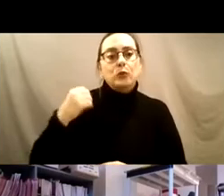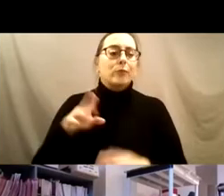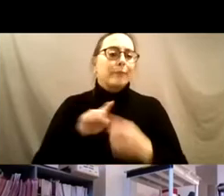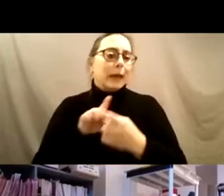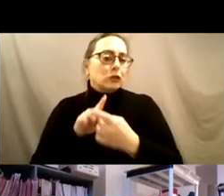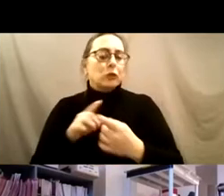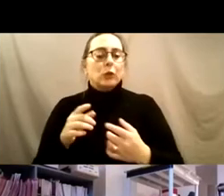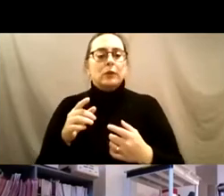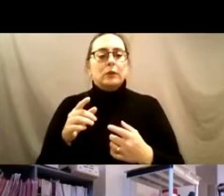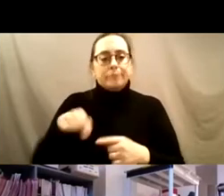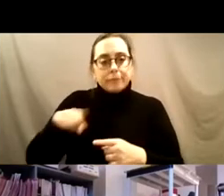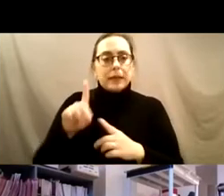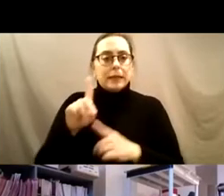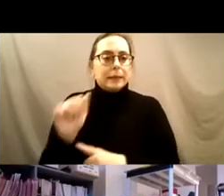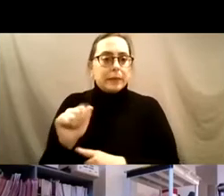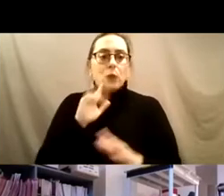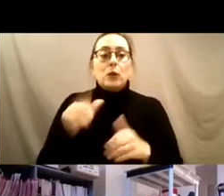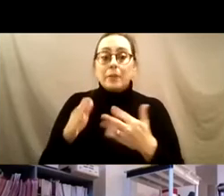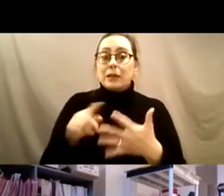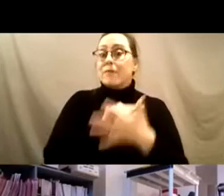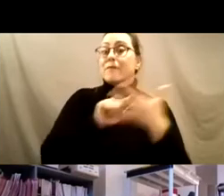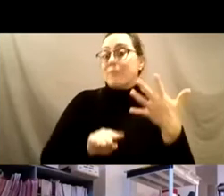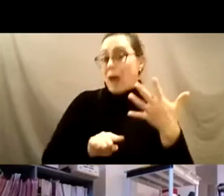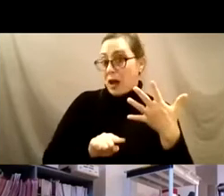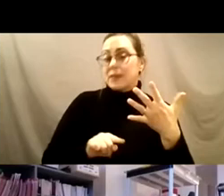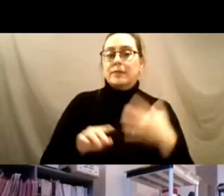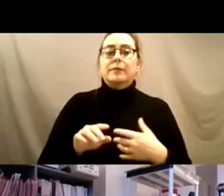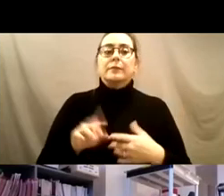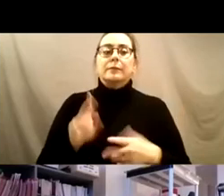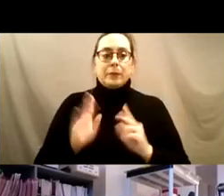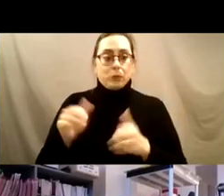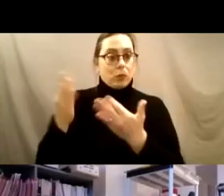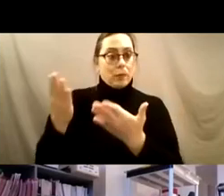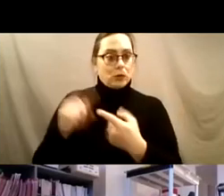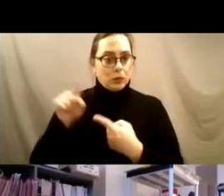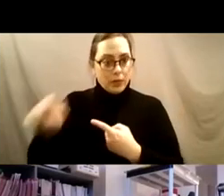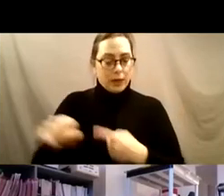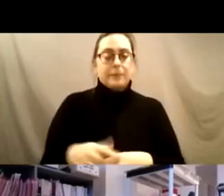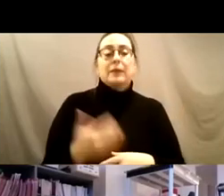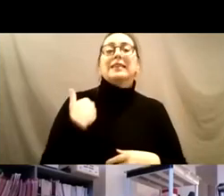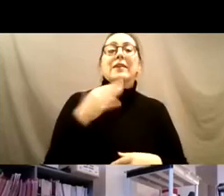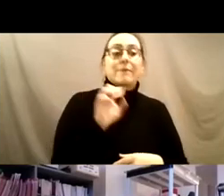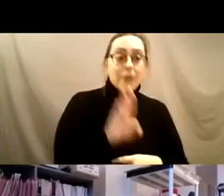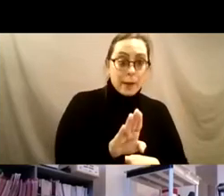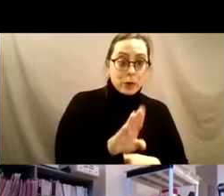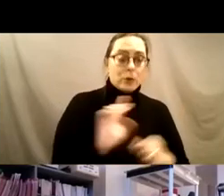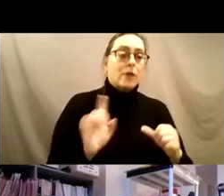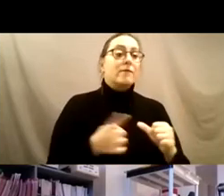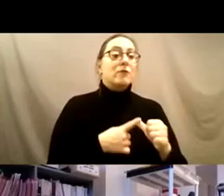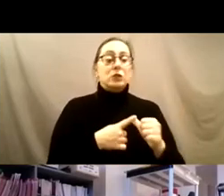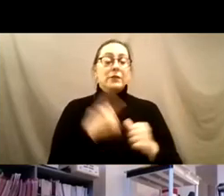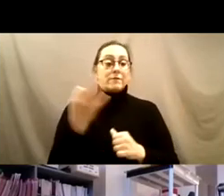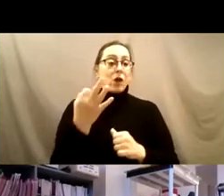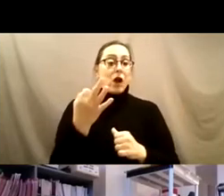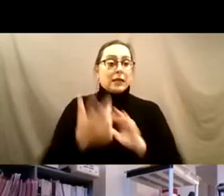disabilities, and we recommended 5 individuals. In February, we had a First Friday exhibition,